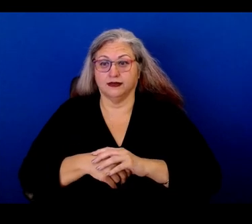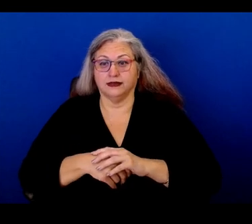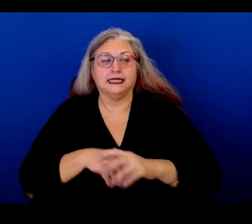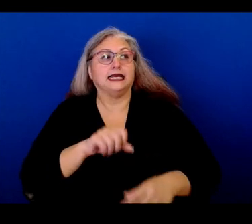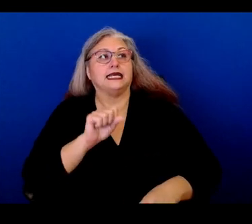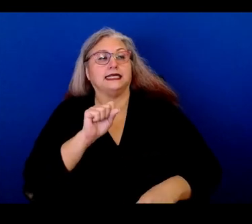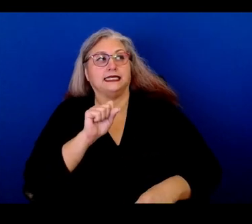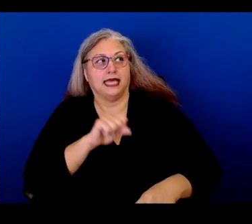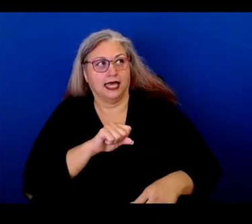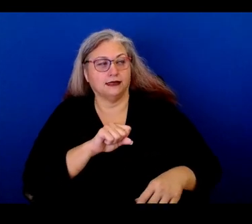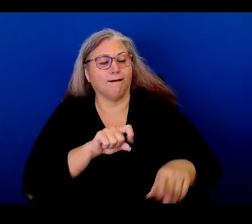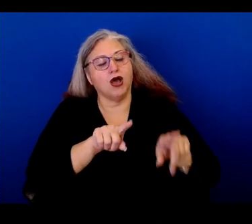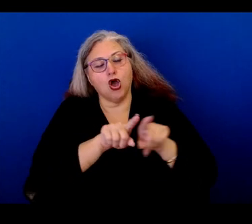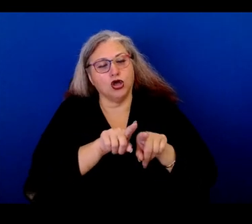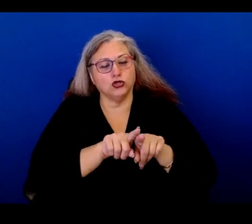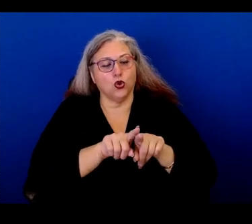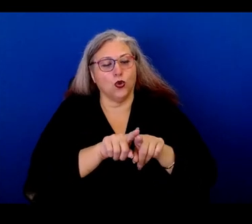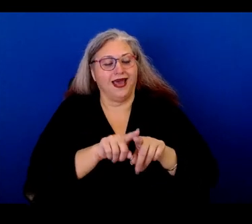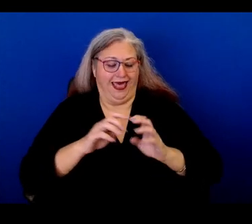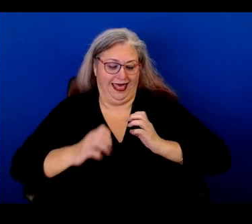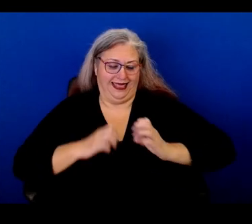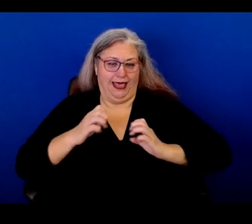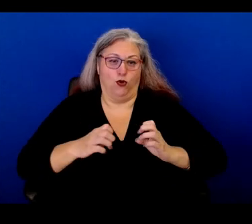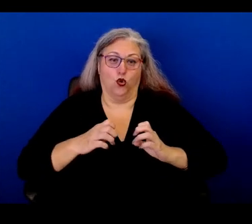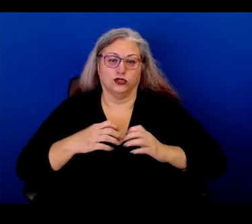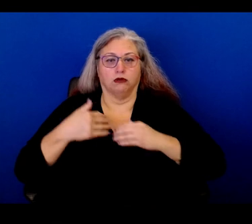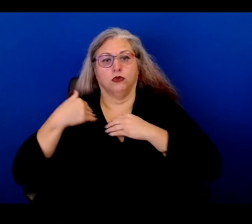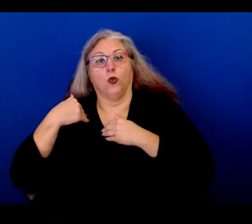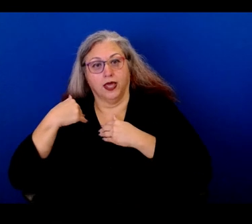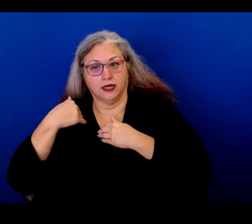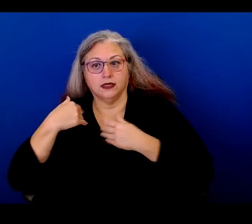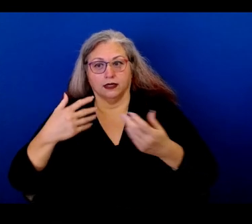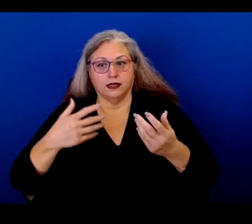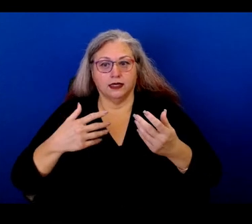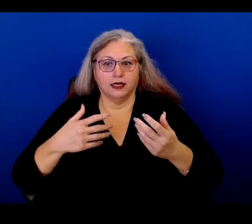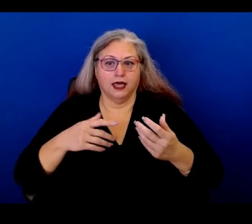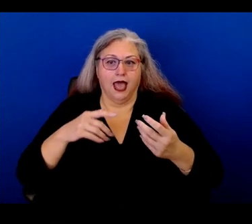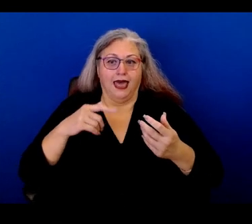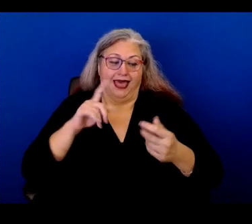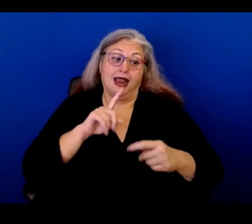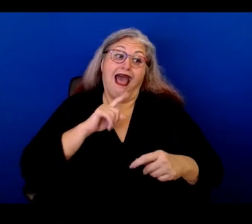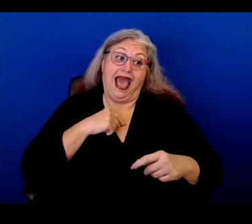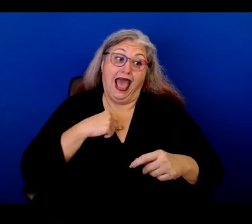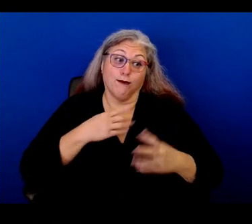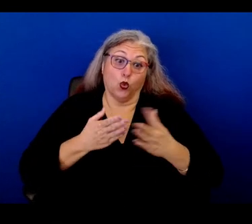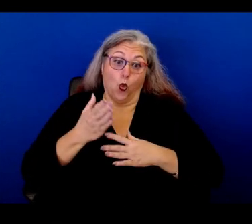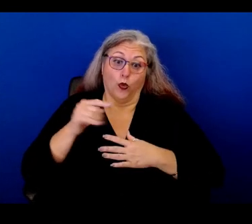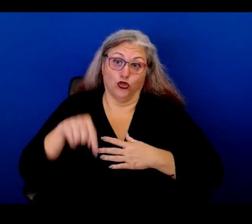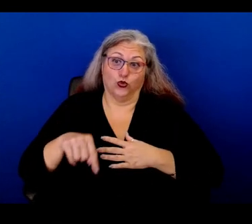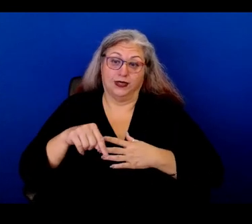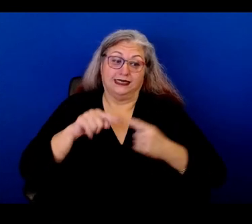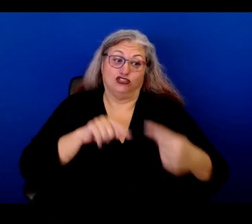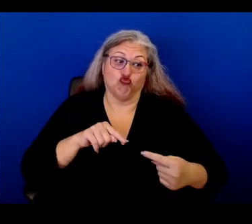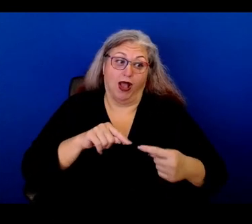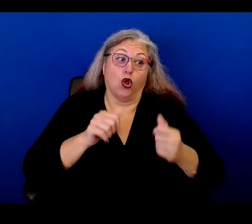Yes, but it's also the emotional weight of it all. Yes. It's that I'm going through this too